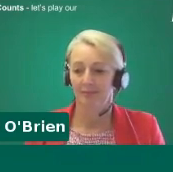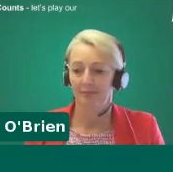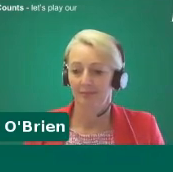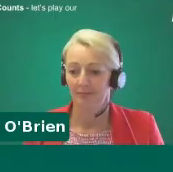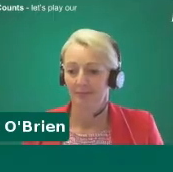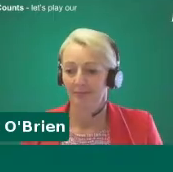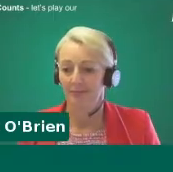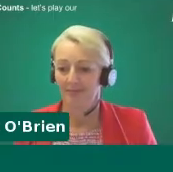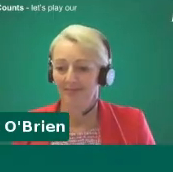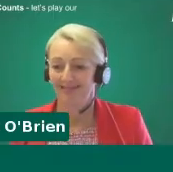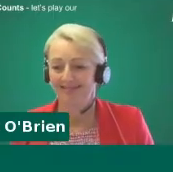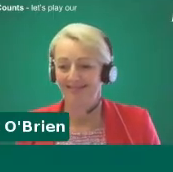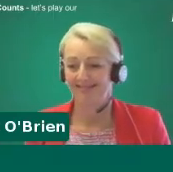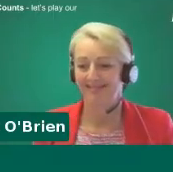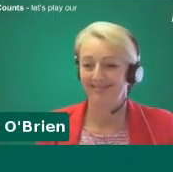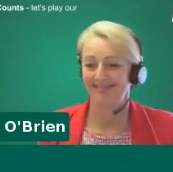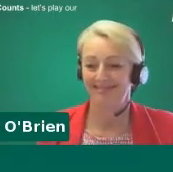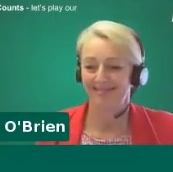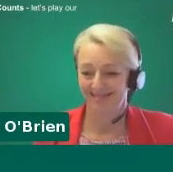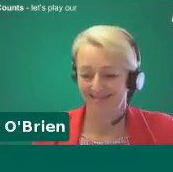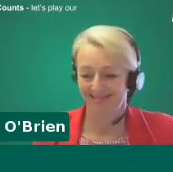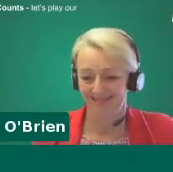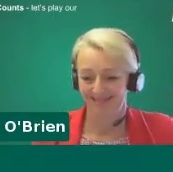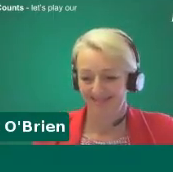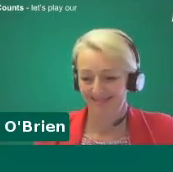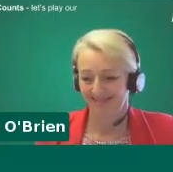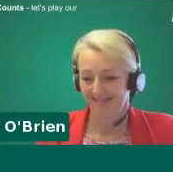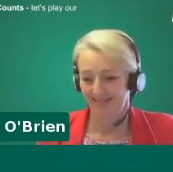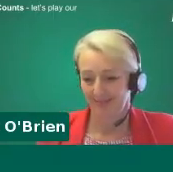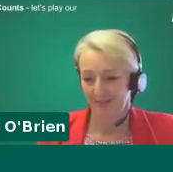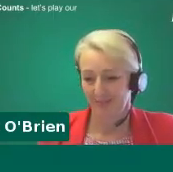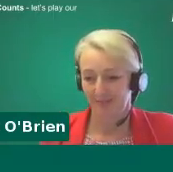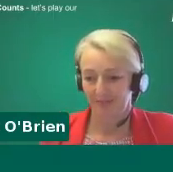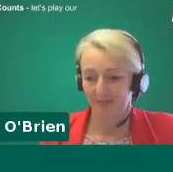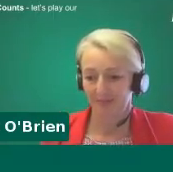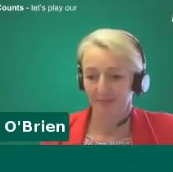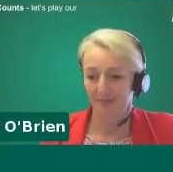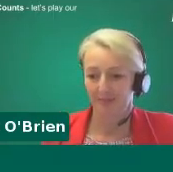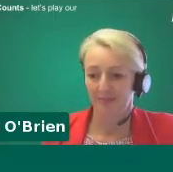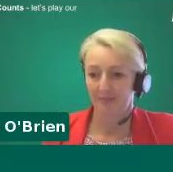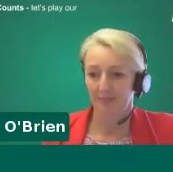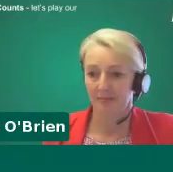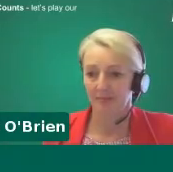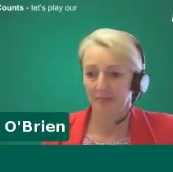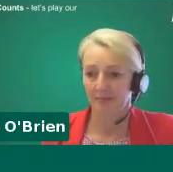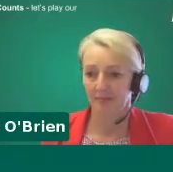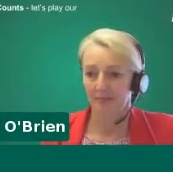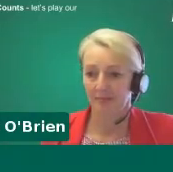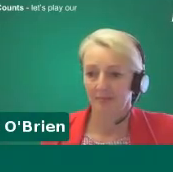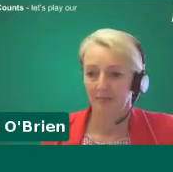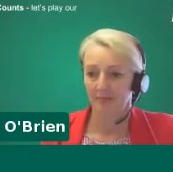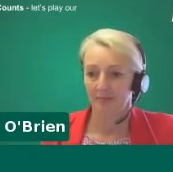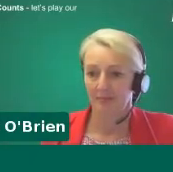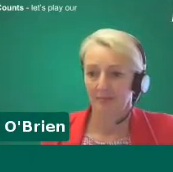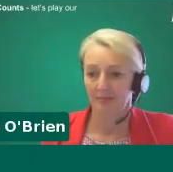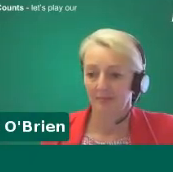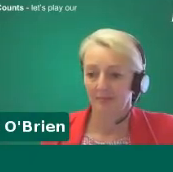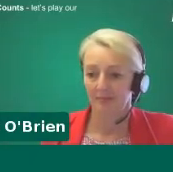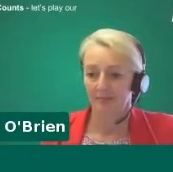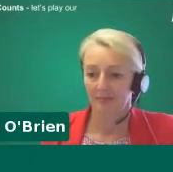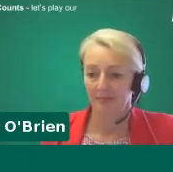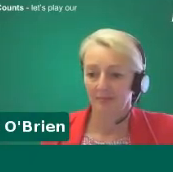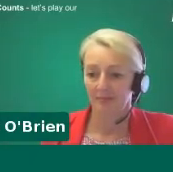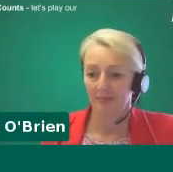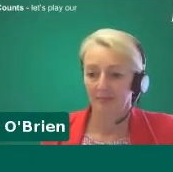population engaged in physical activity 5 times a week or more, compared to the EU average of